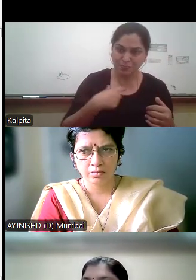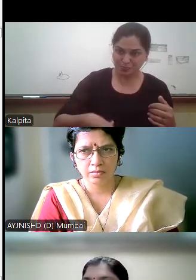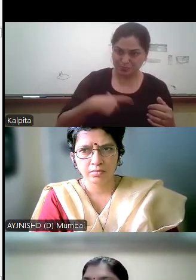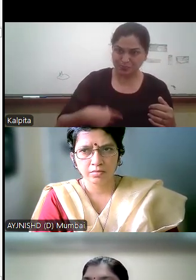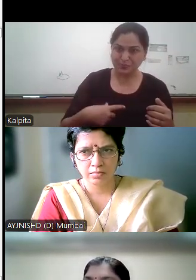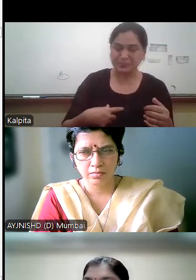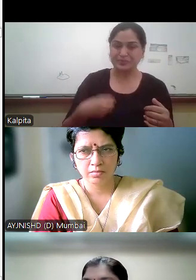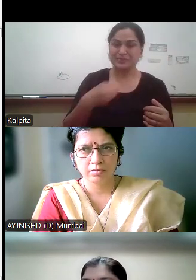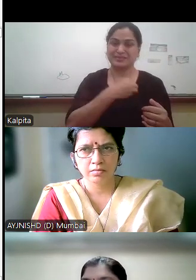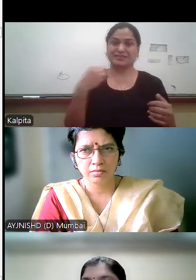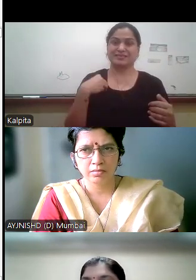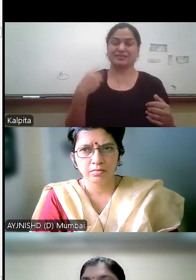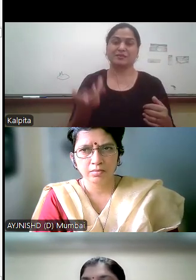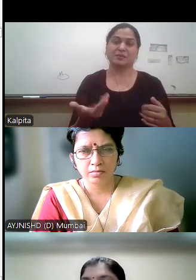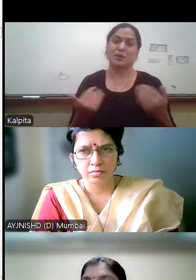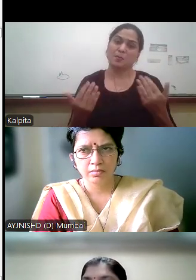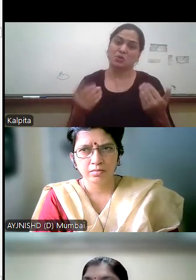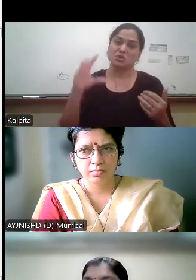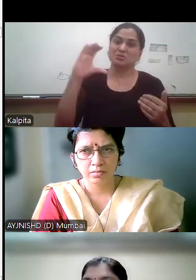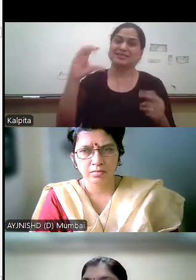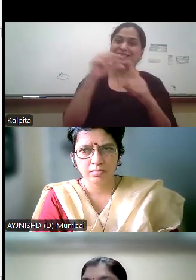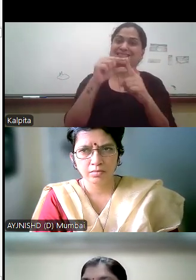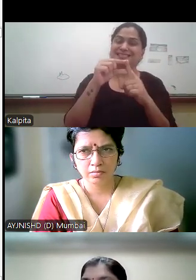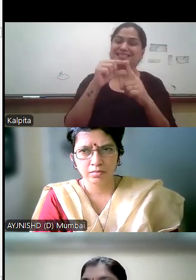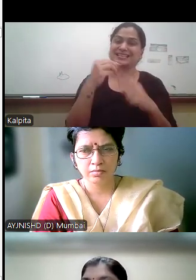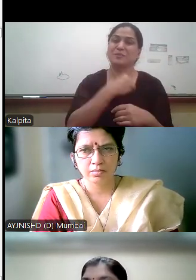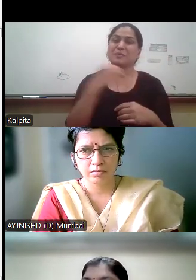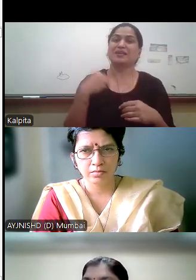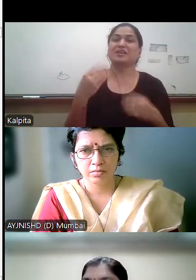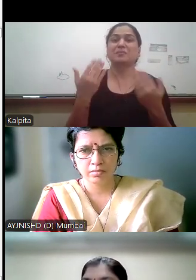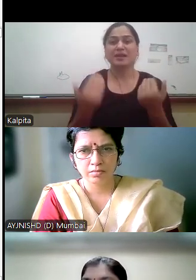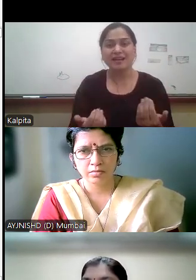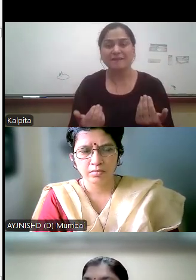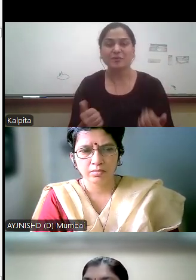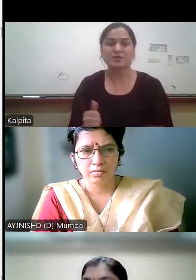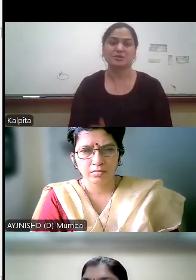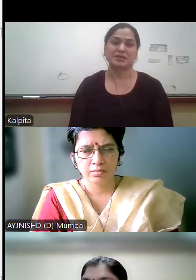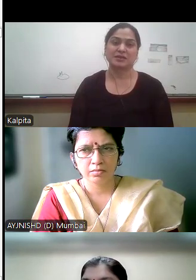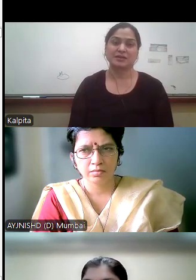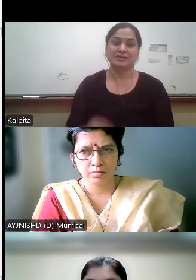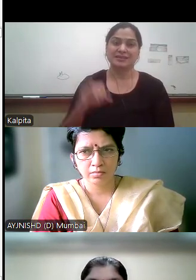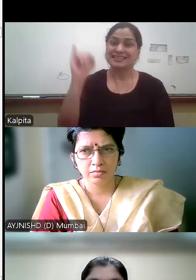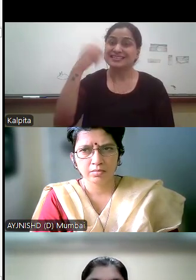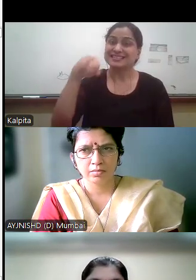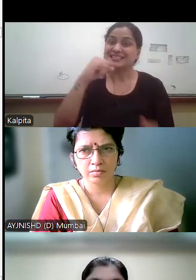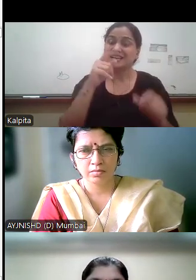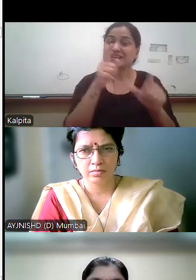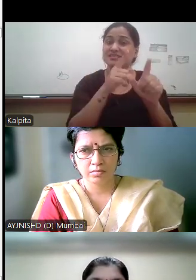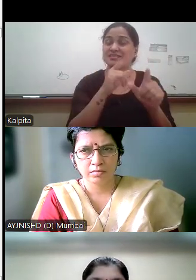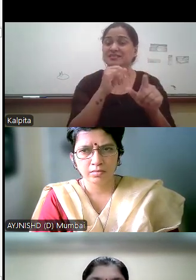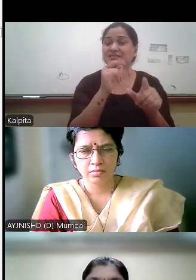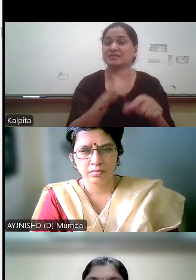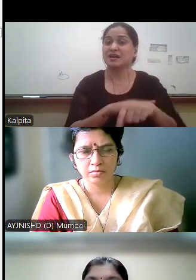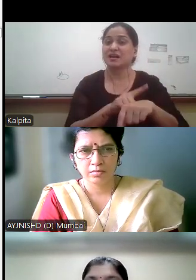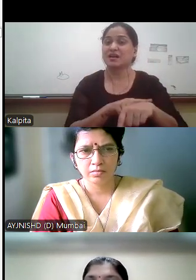and persons with disability. So there are also daycare facilities in which they can go for 6 hours a day. Then